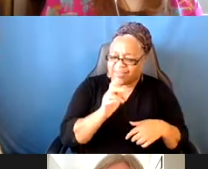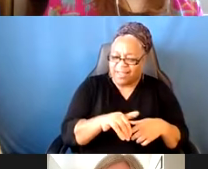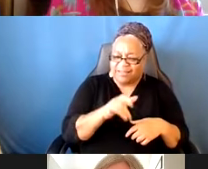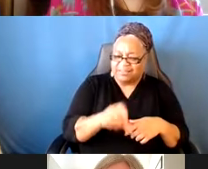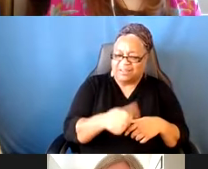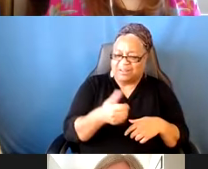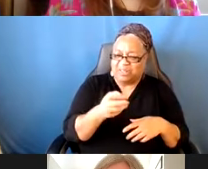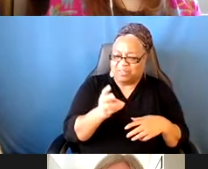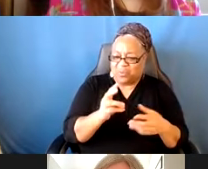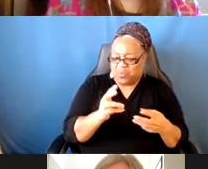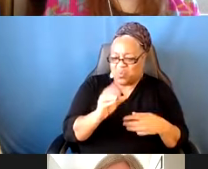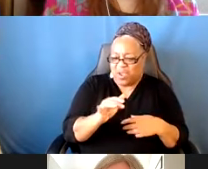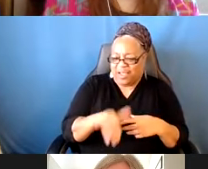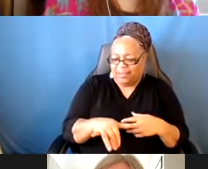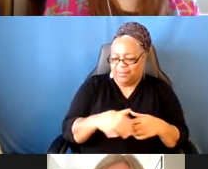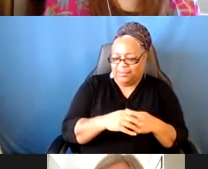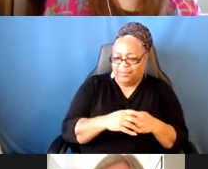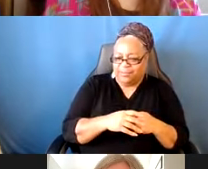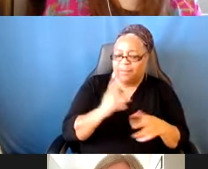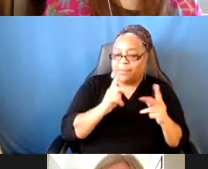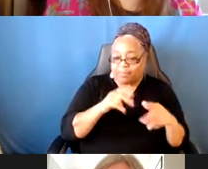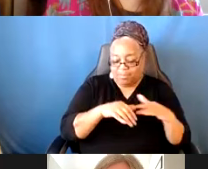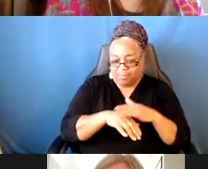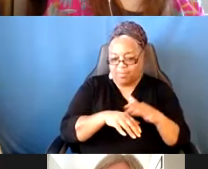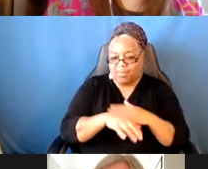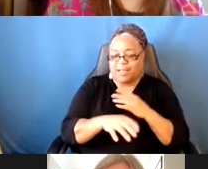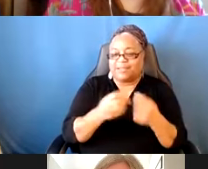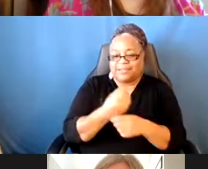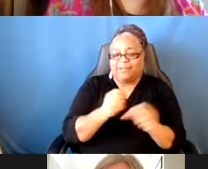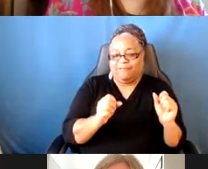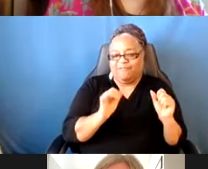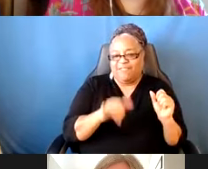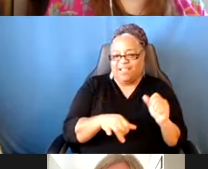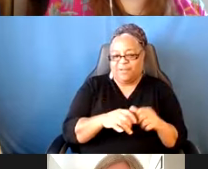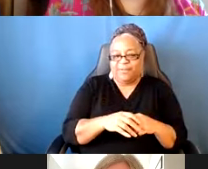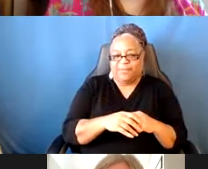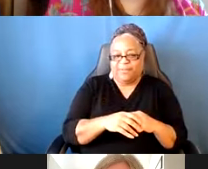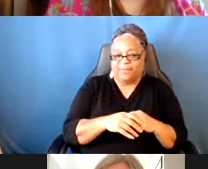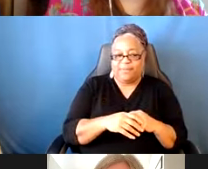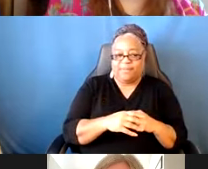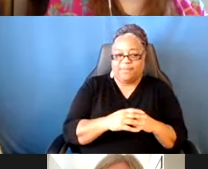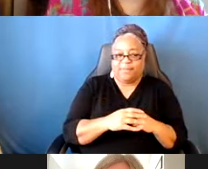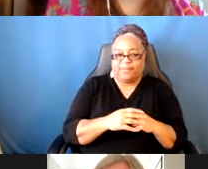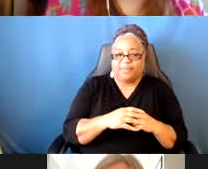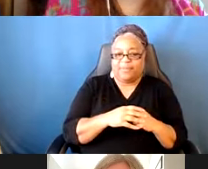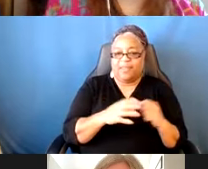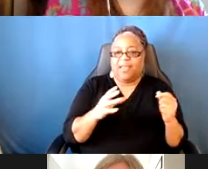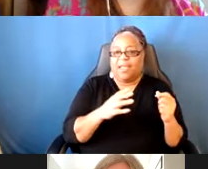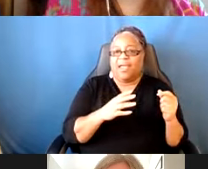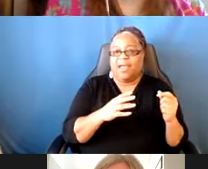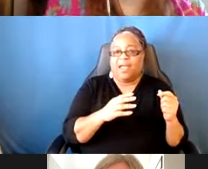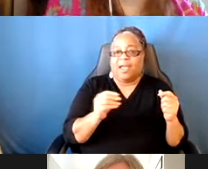way that people access routes of safety. So, and Brennison shared the information